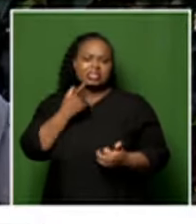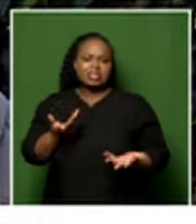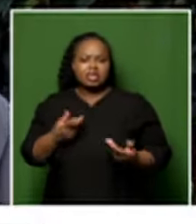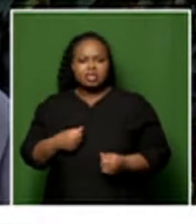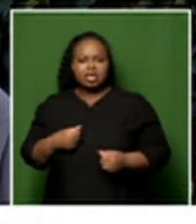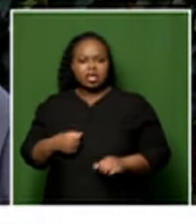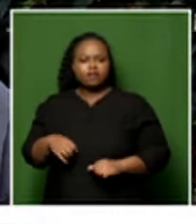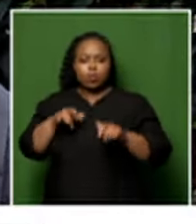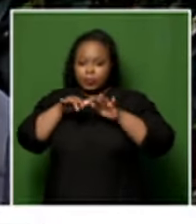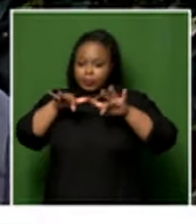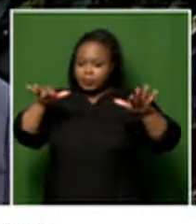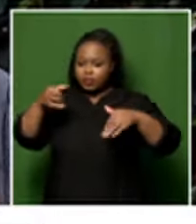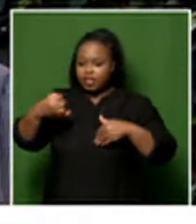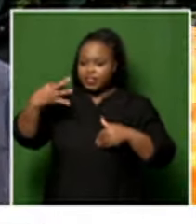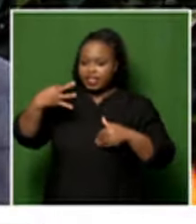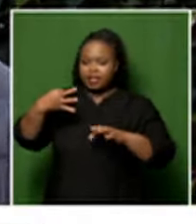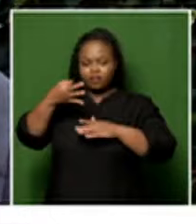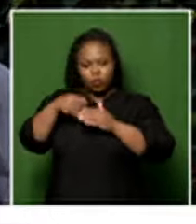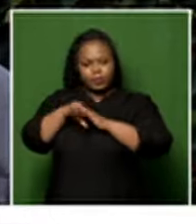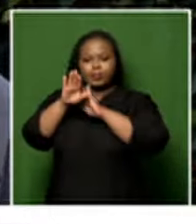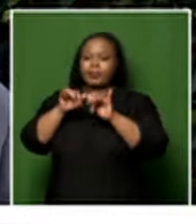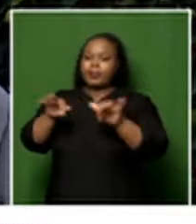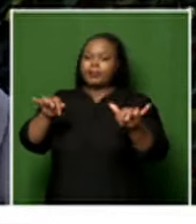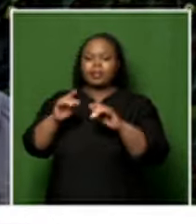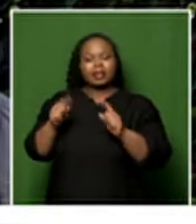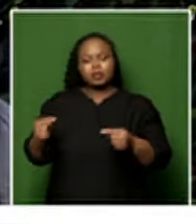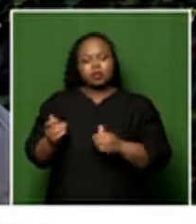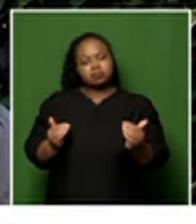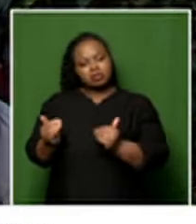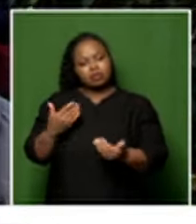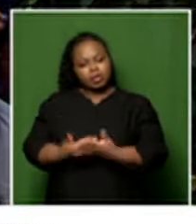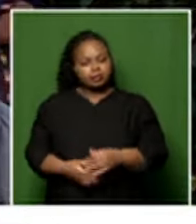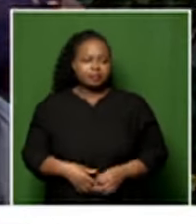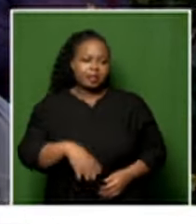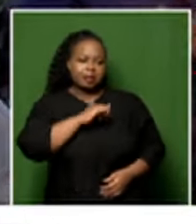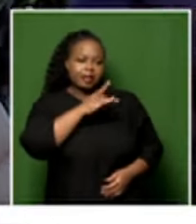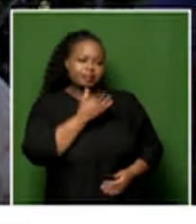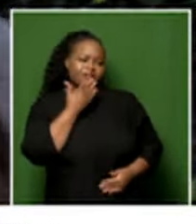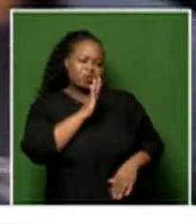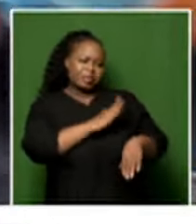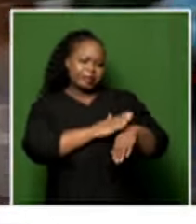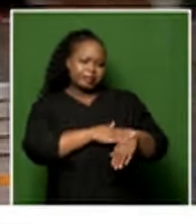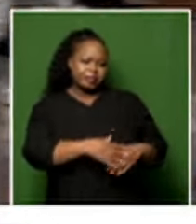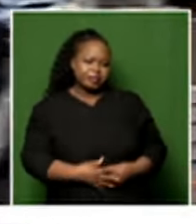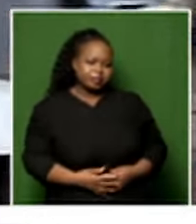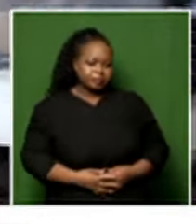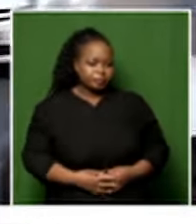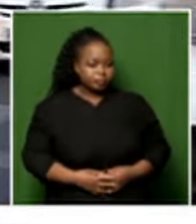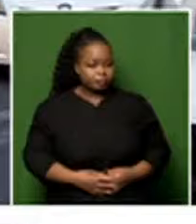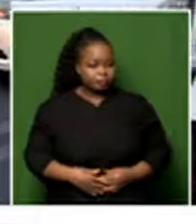chance there is of it becoming a virulent third wave. Yeah, absolutely. Mike, thanks so much for your time. Thank you so much. Thanks, gentlemen.